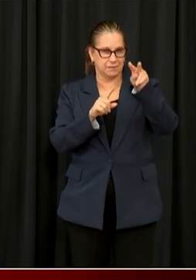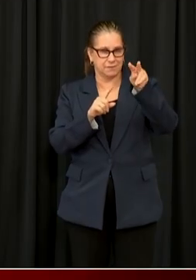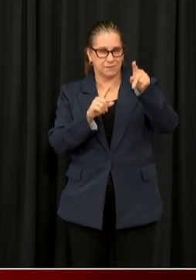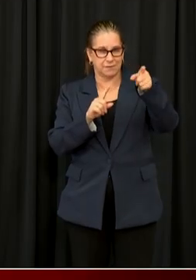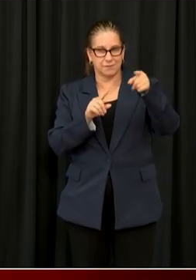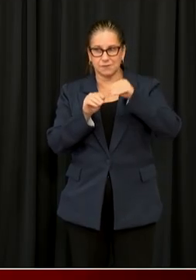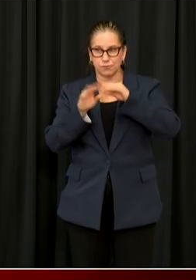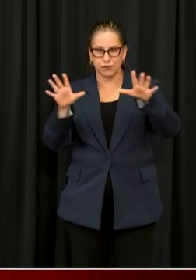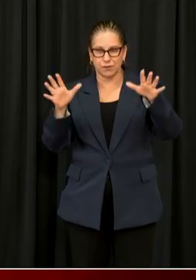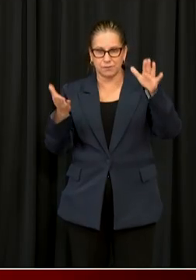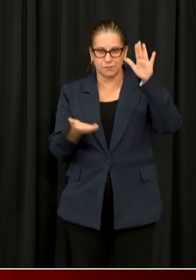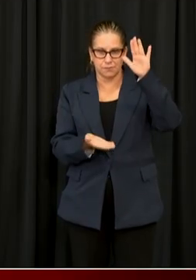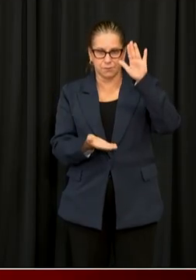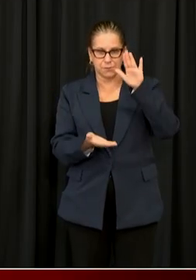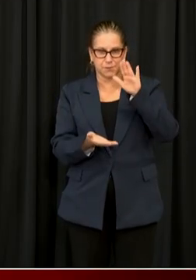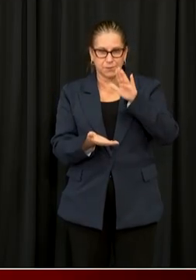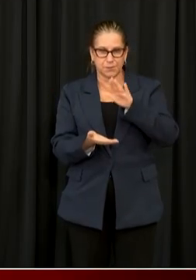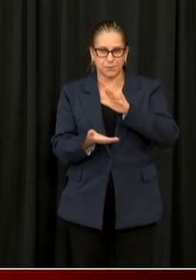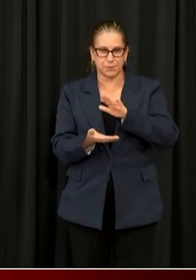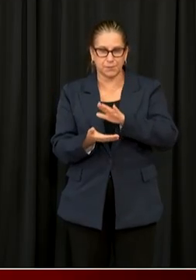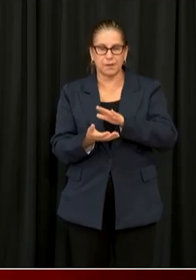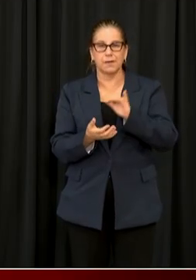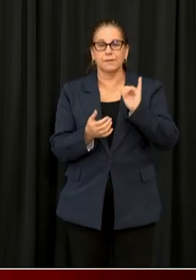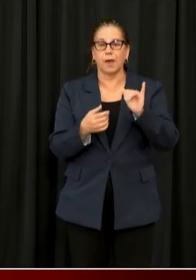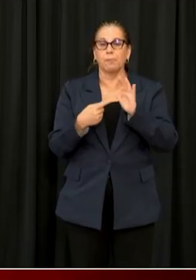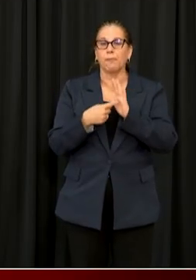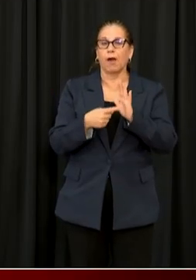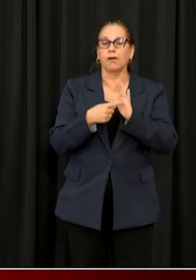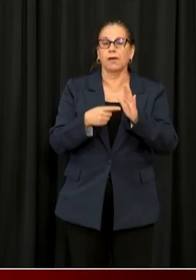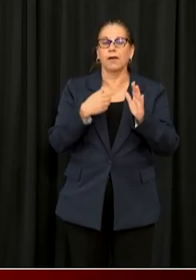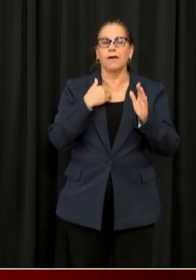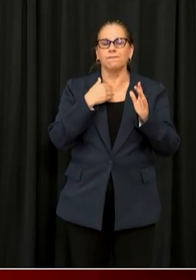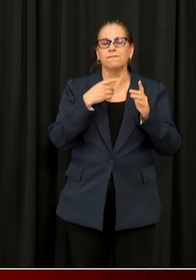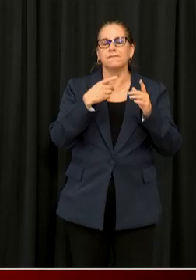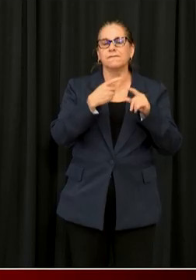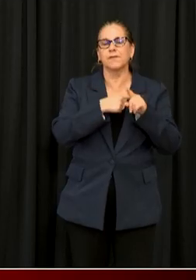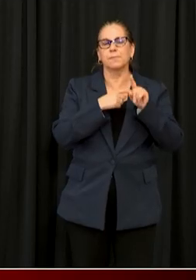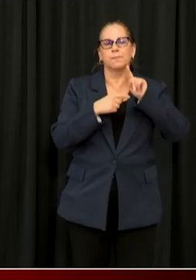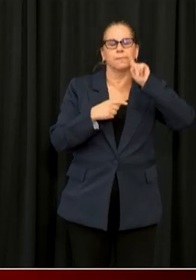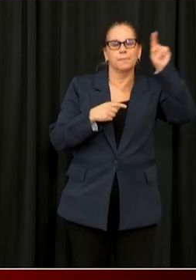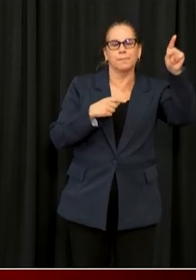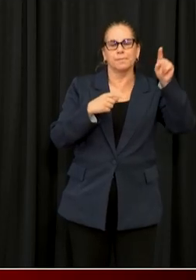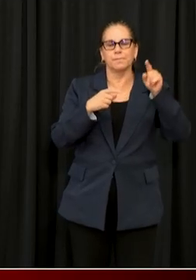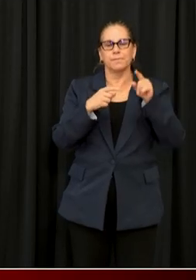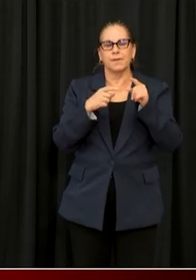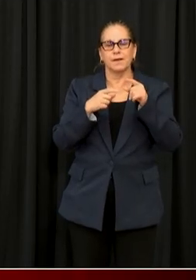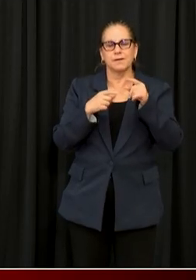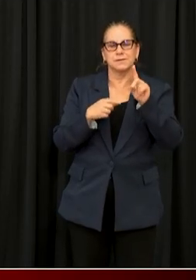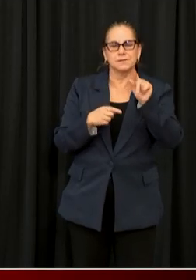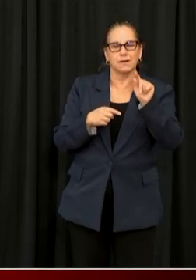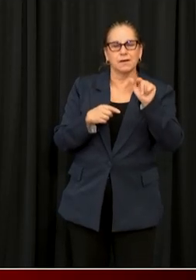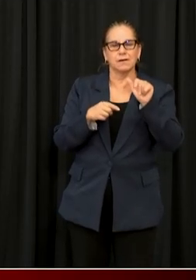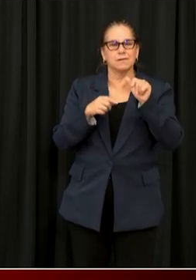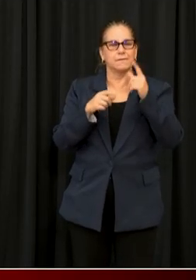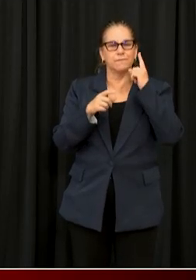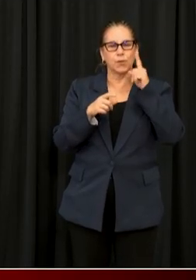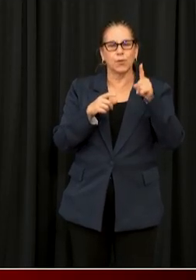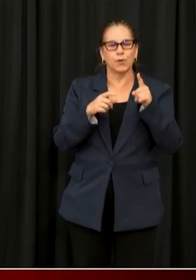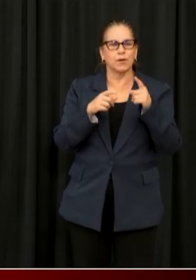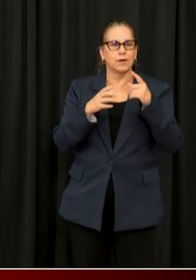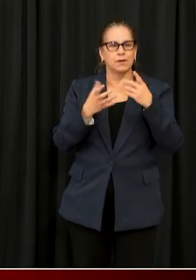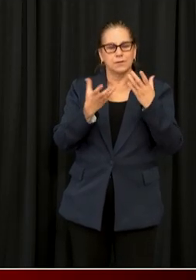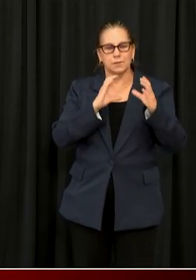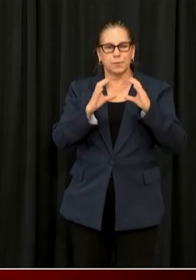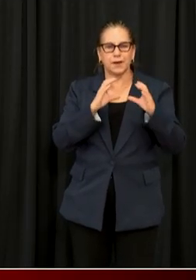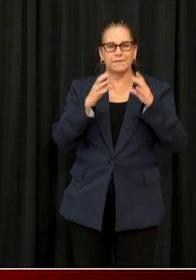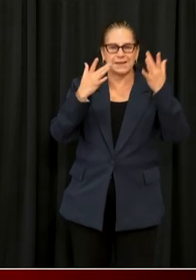using some of the modeling that we were doing, that with a certain number of cases that we may have, which is what we call the daily incidence on a given